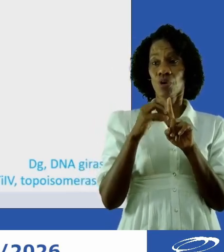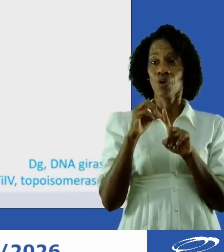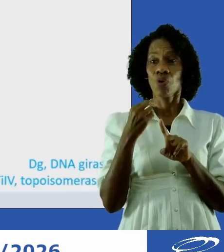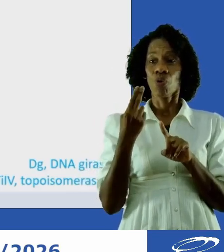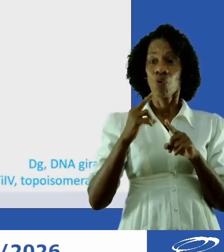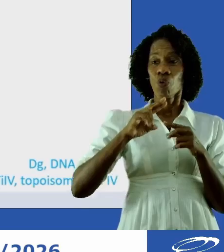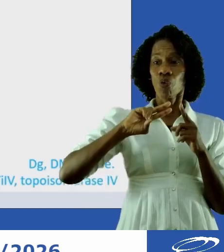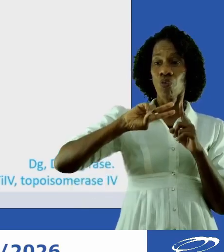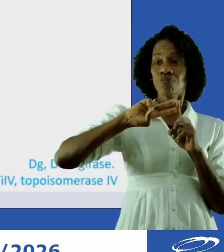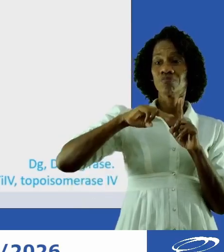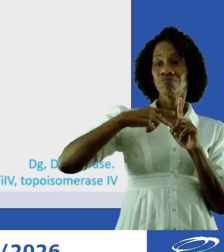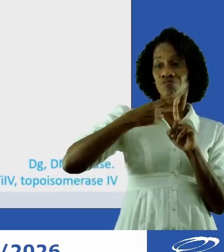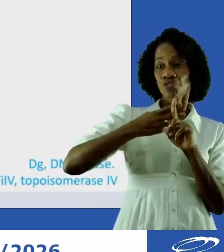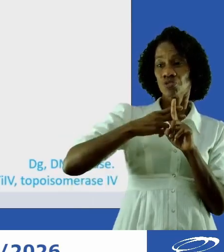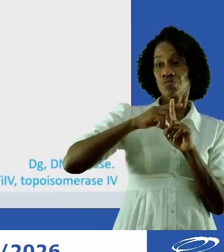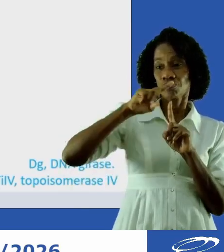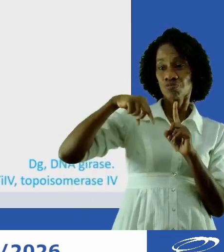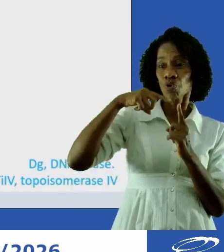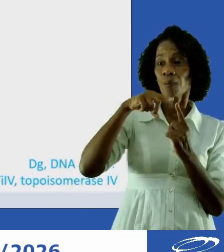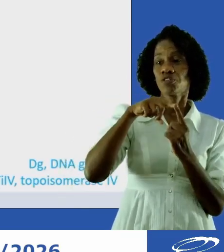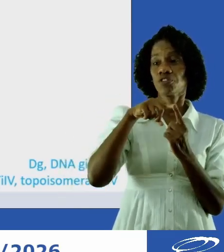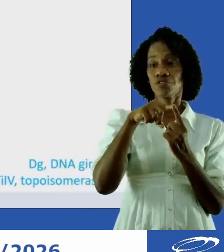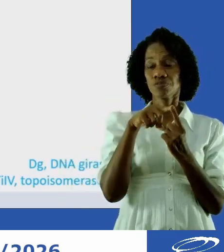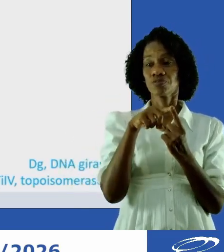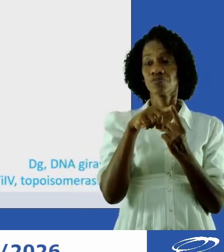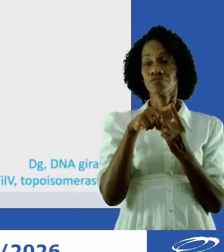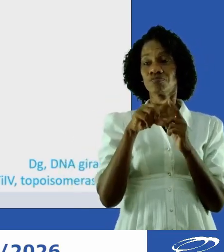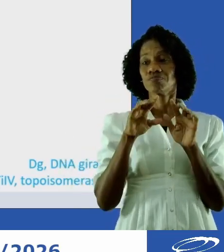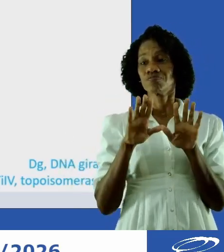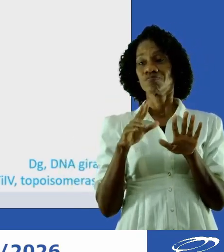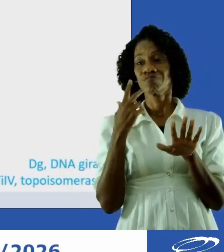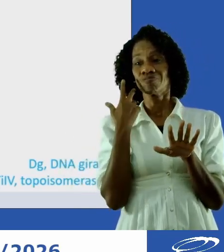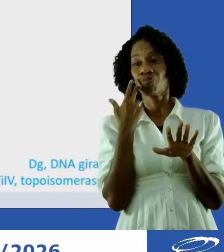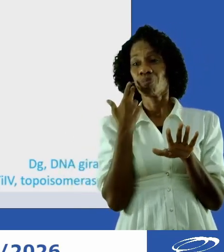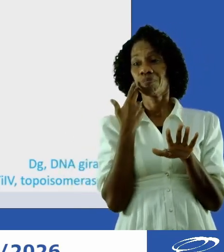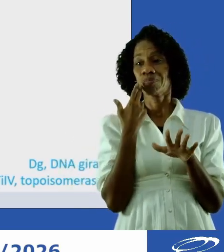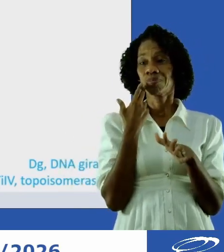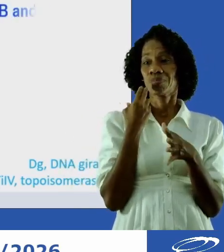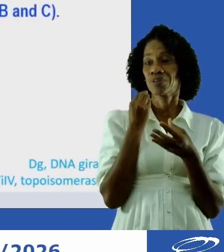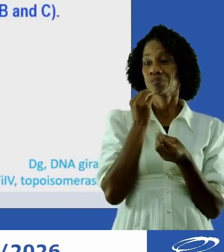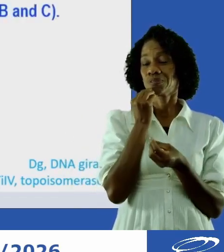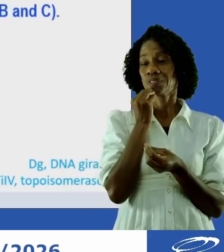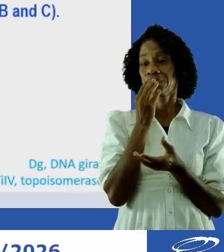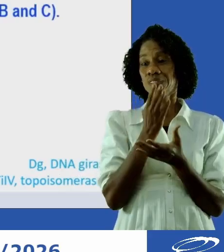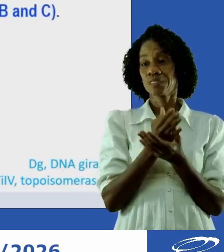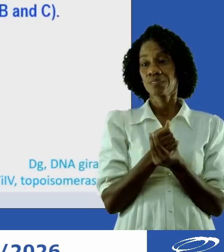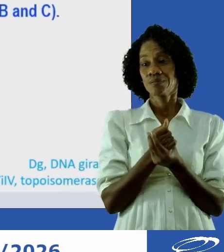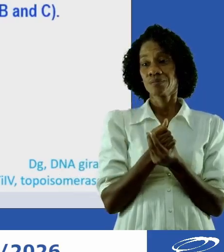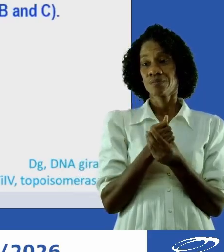DNA topoisomerase 4. And of course, by having two targets, it has